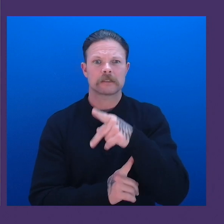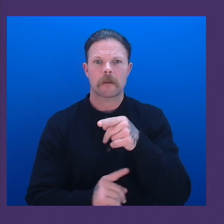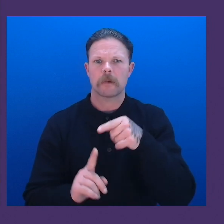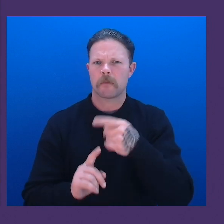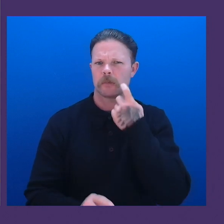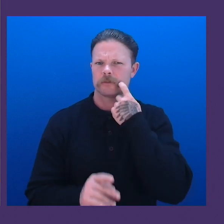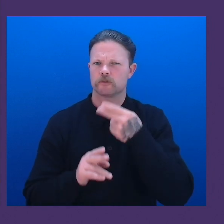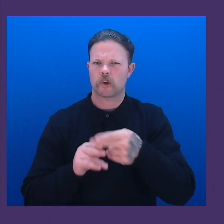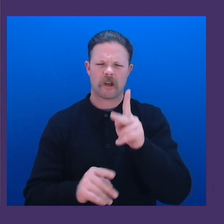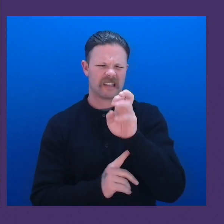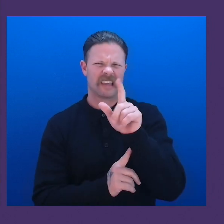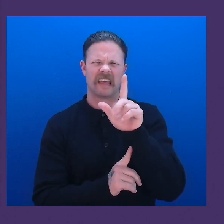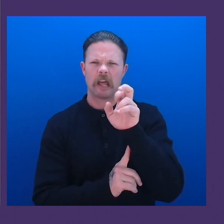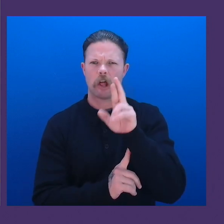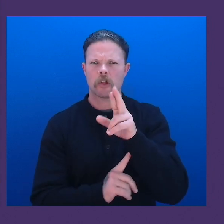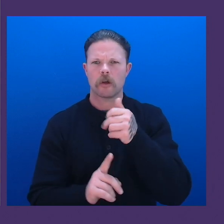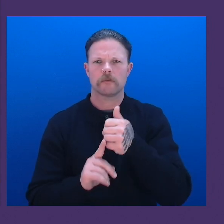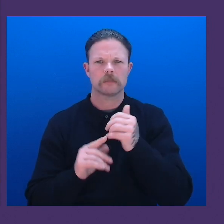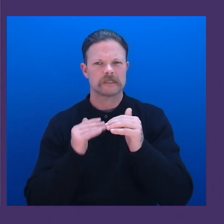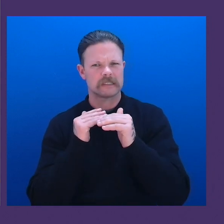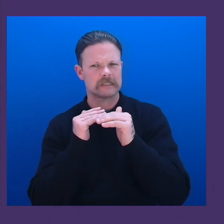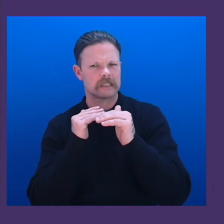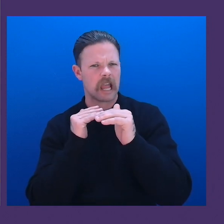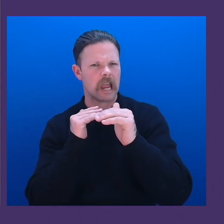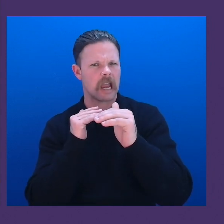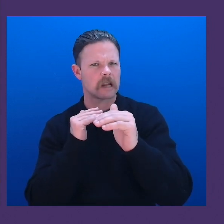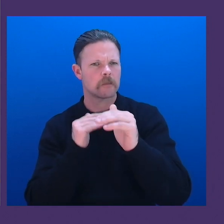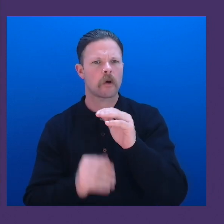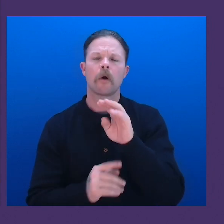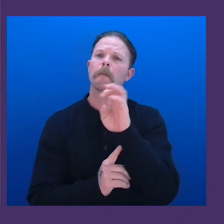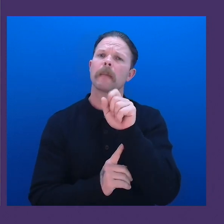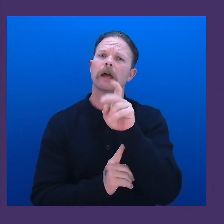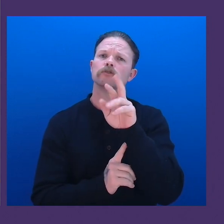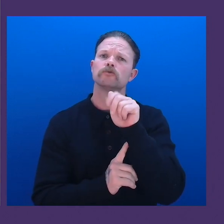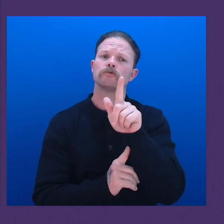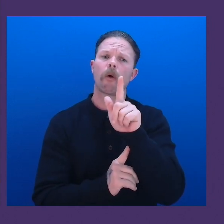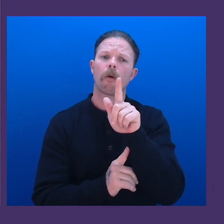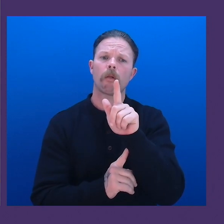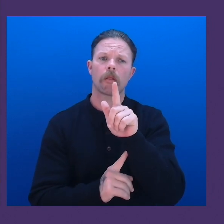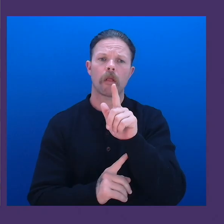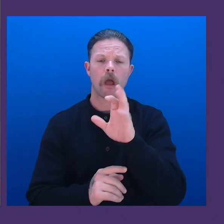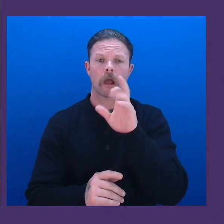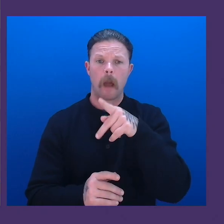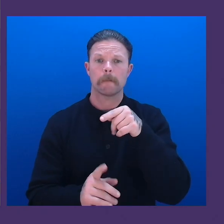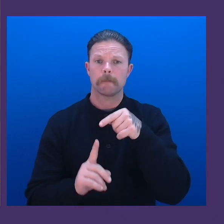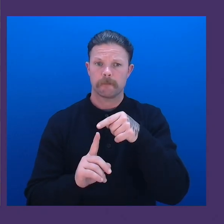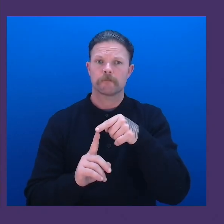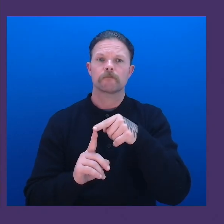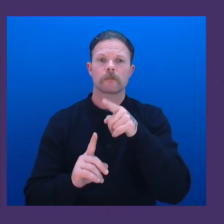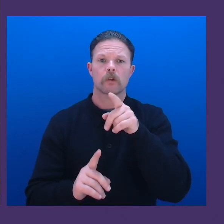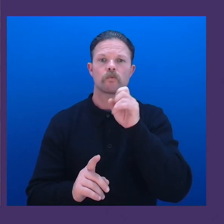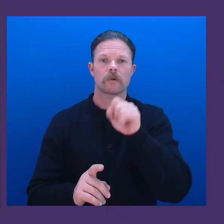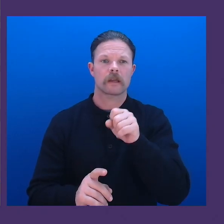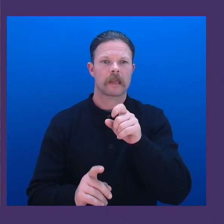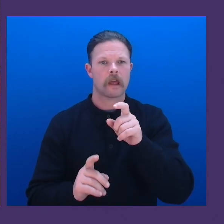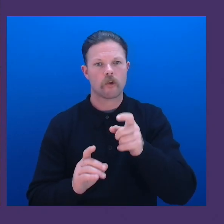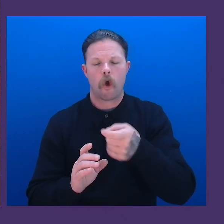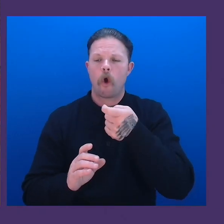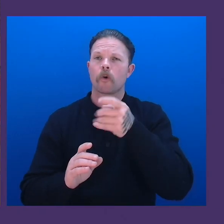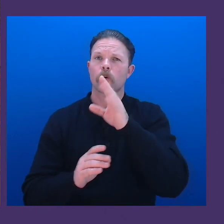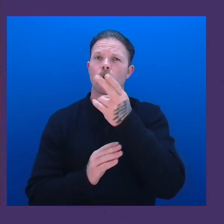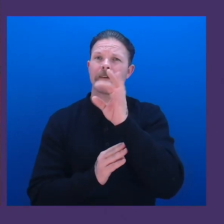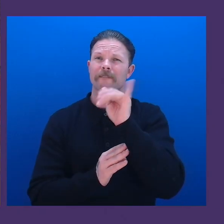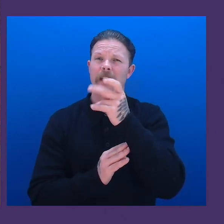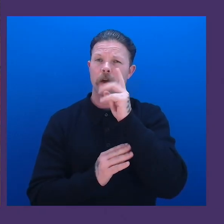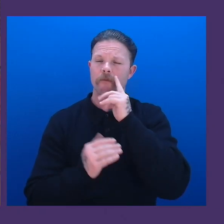is a sustainable menstrual cup that has an external pull tab, so you can hook your finger for a more easy removal.